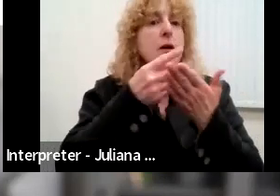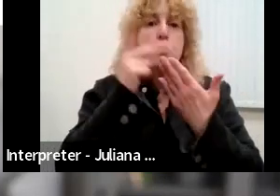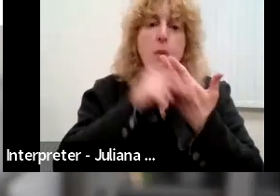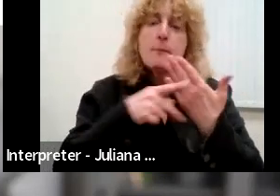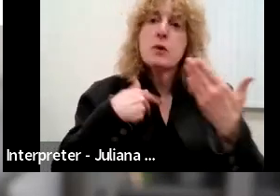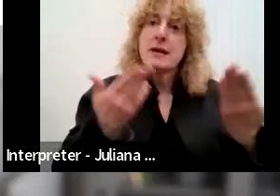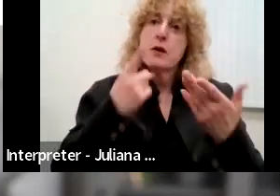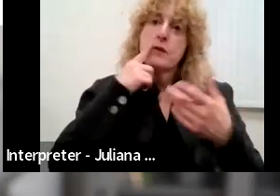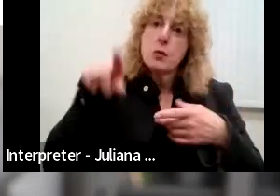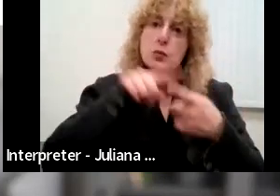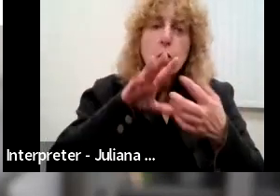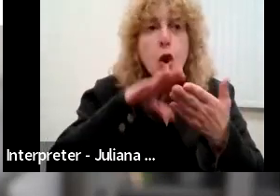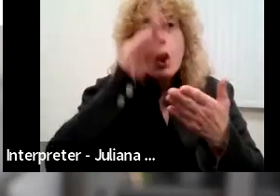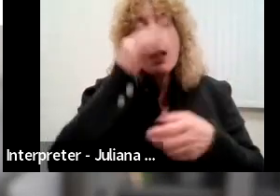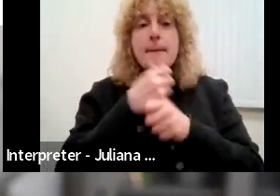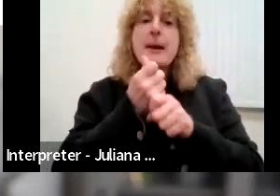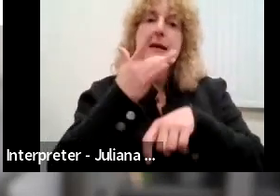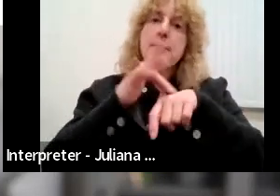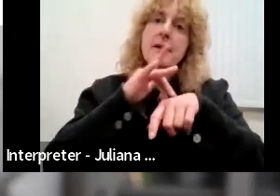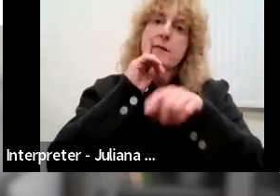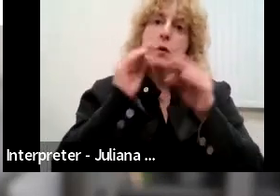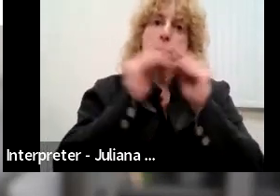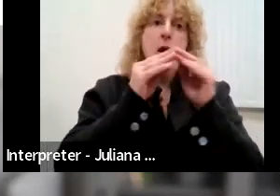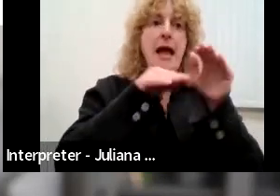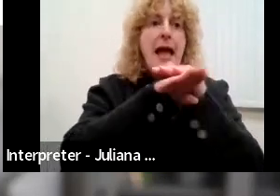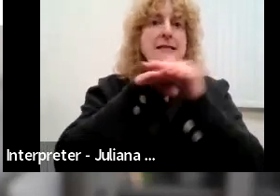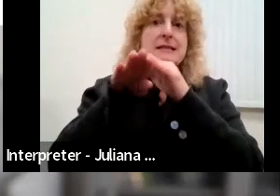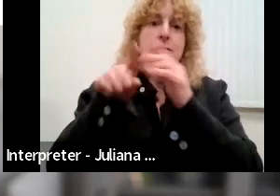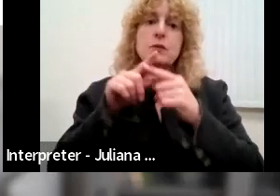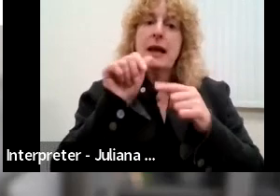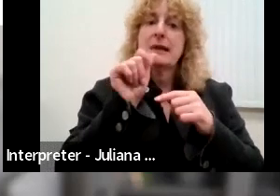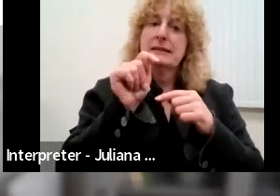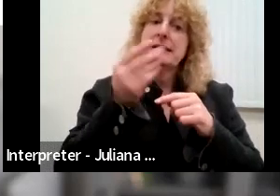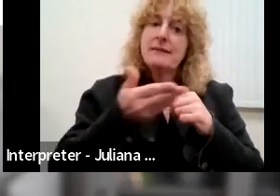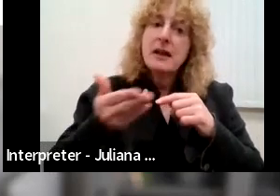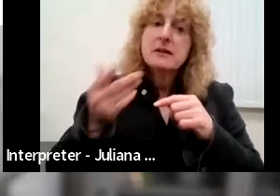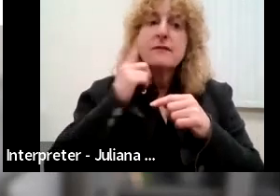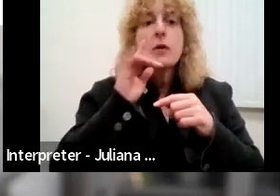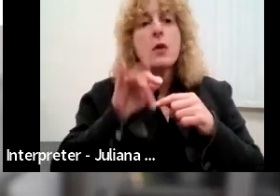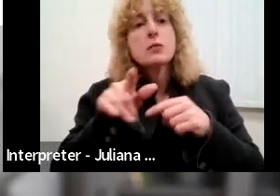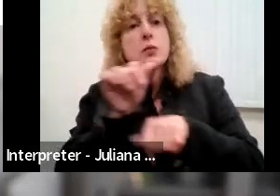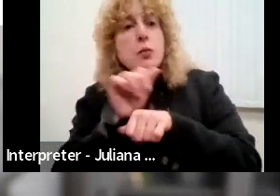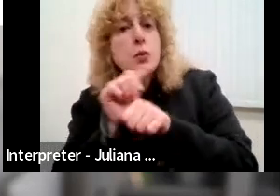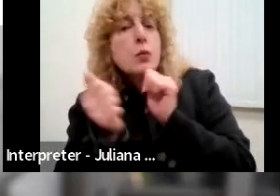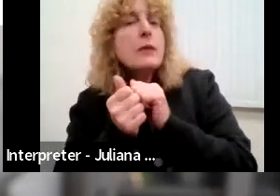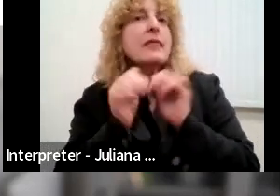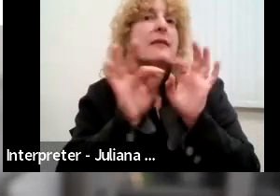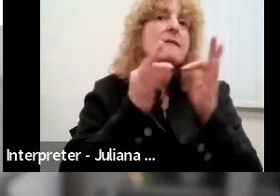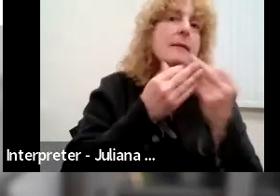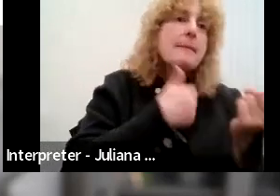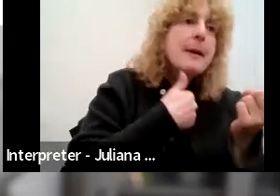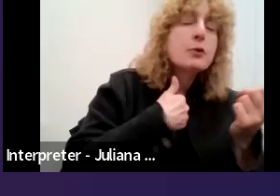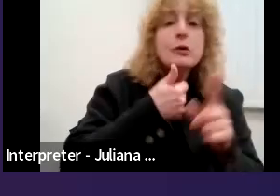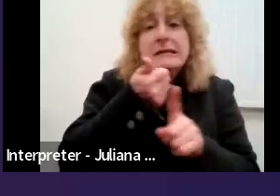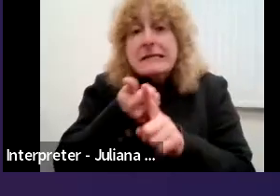space for more access to AT devices. So for those that you work with, family members, yourself, we are here to